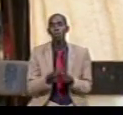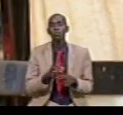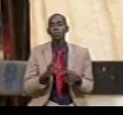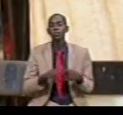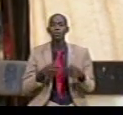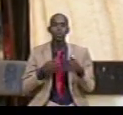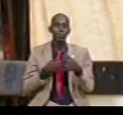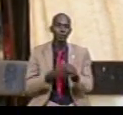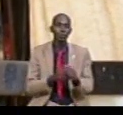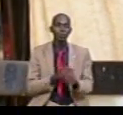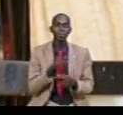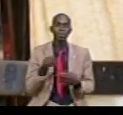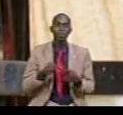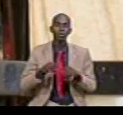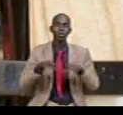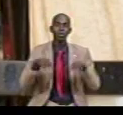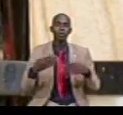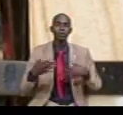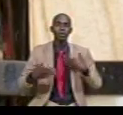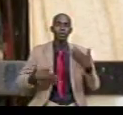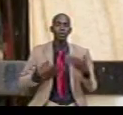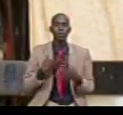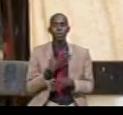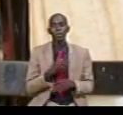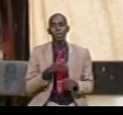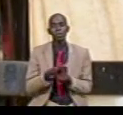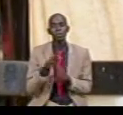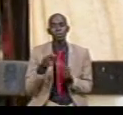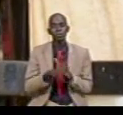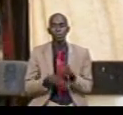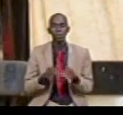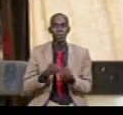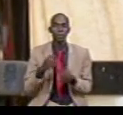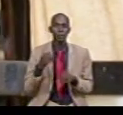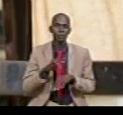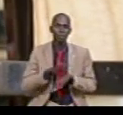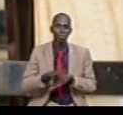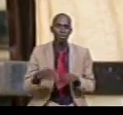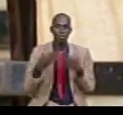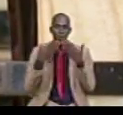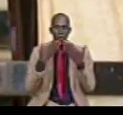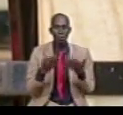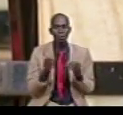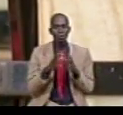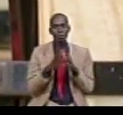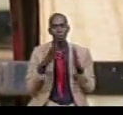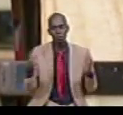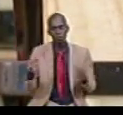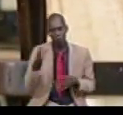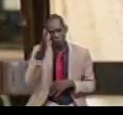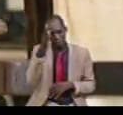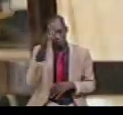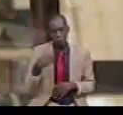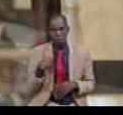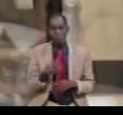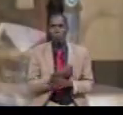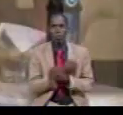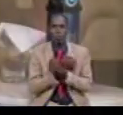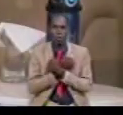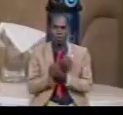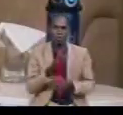strive to give you joy and fulfillment in ministry. Thank you so much, sir. We love